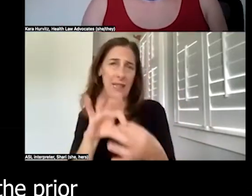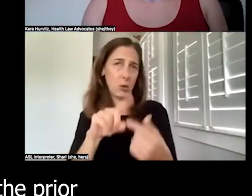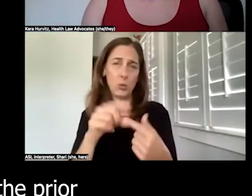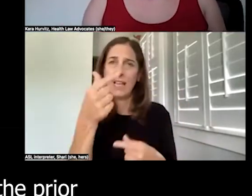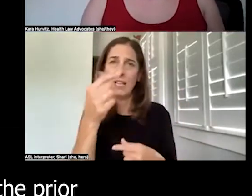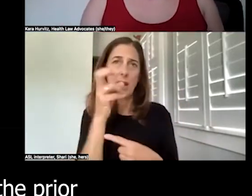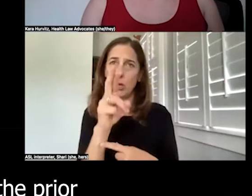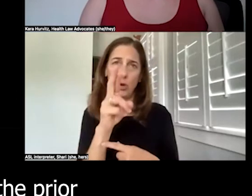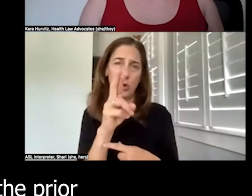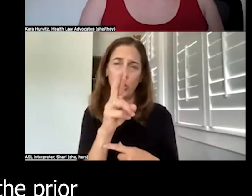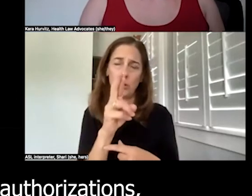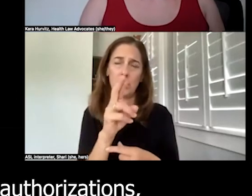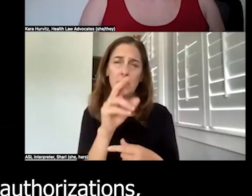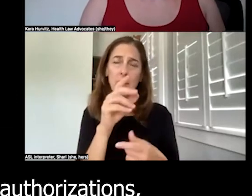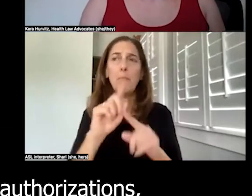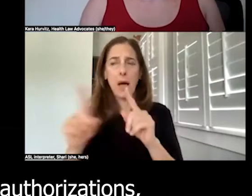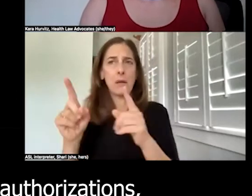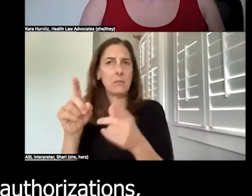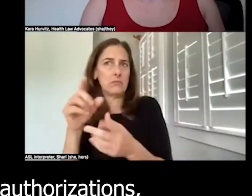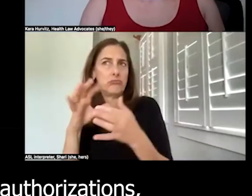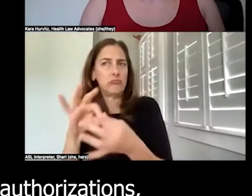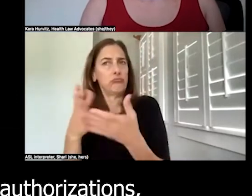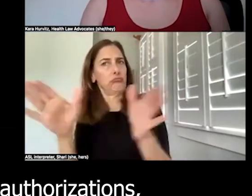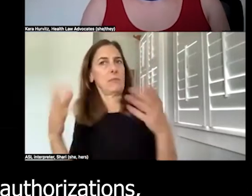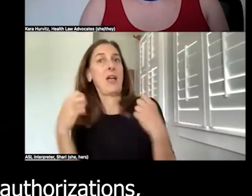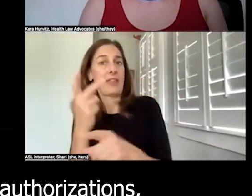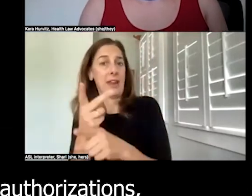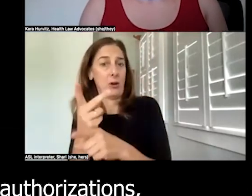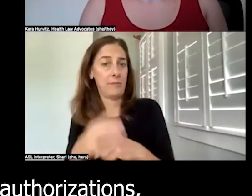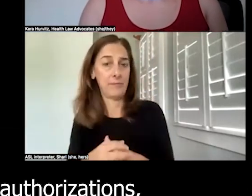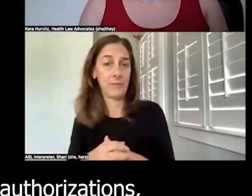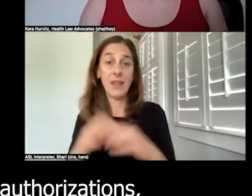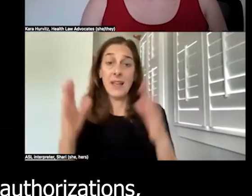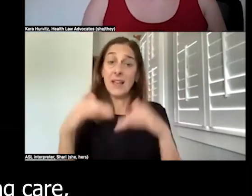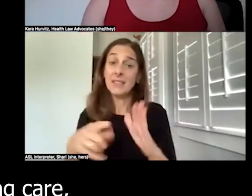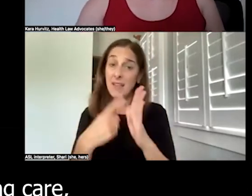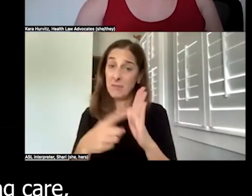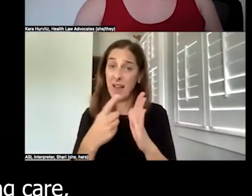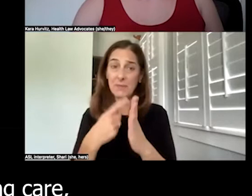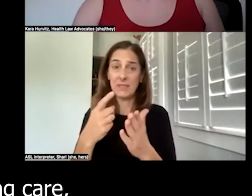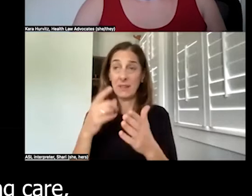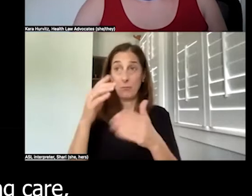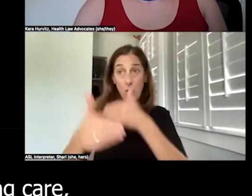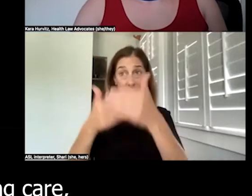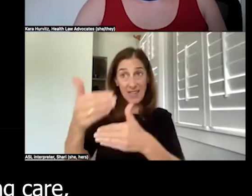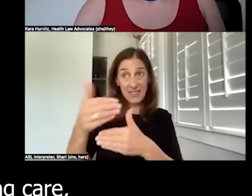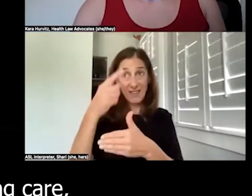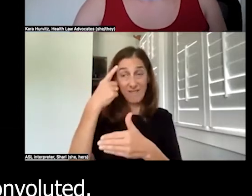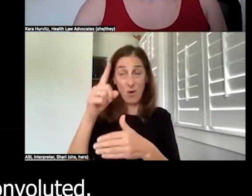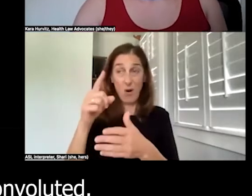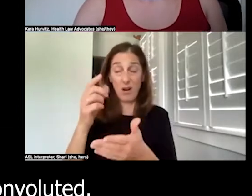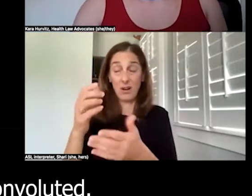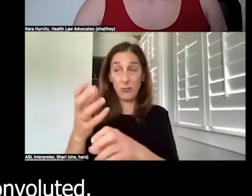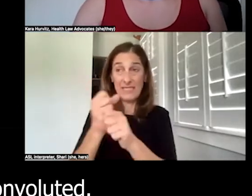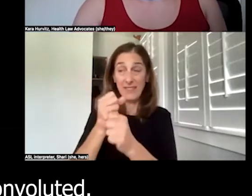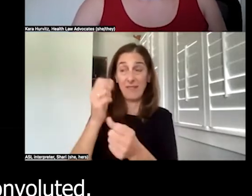out how to navigate the prior authorization process, because prior authorizations, especially for gender affirming care,